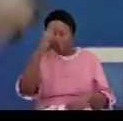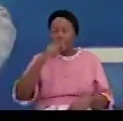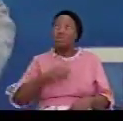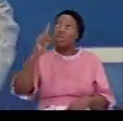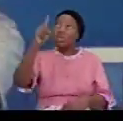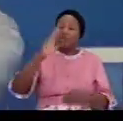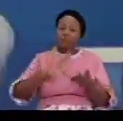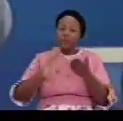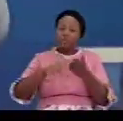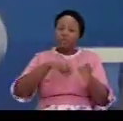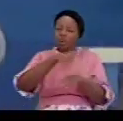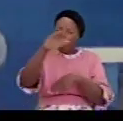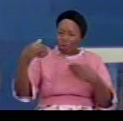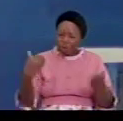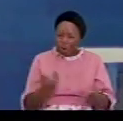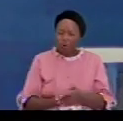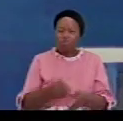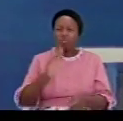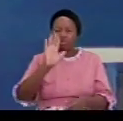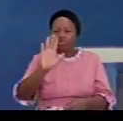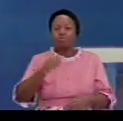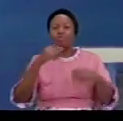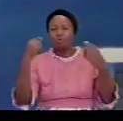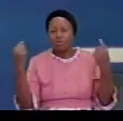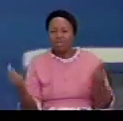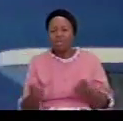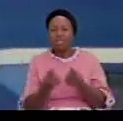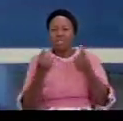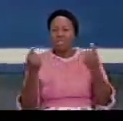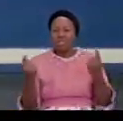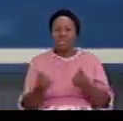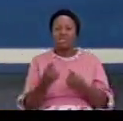all thine iniquities.